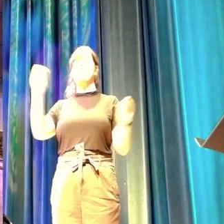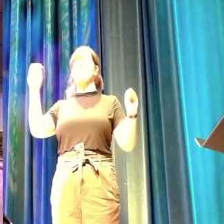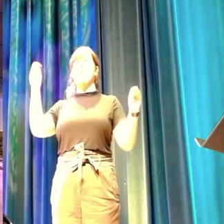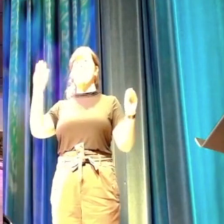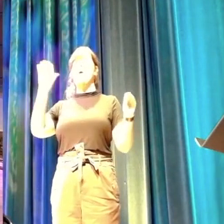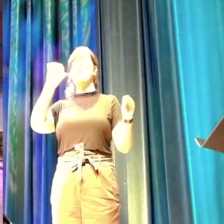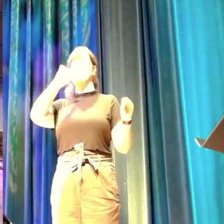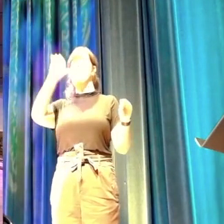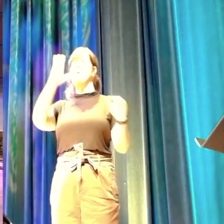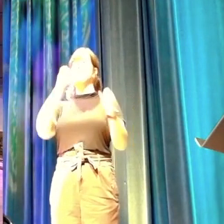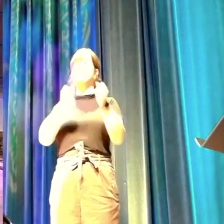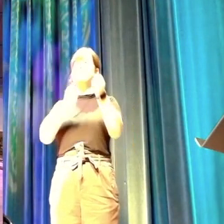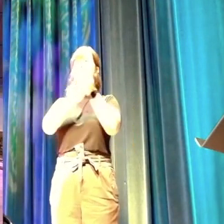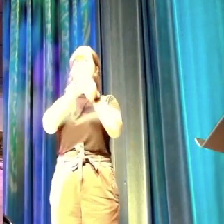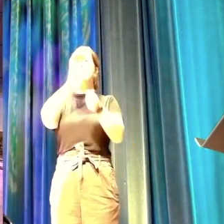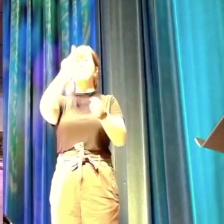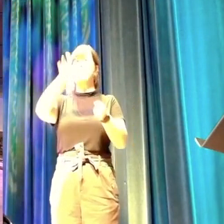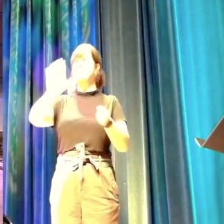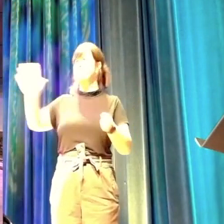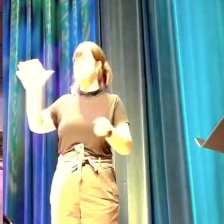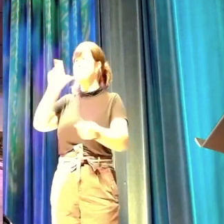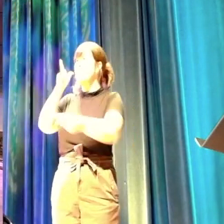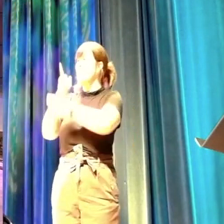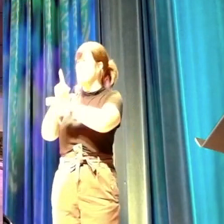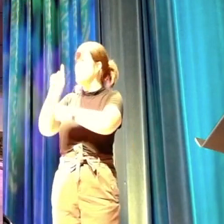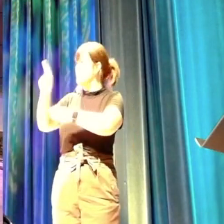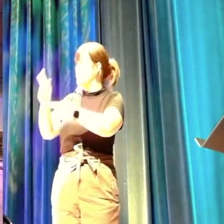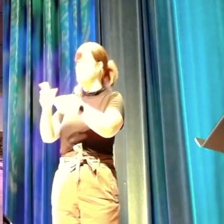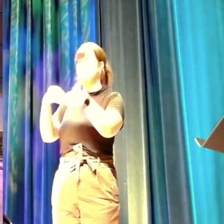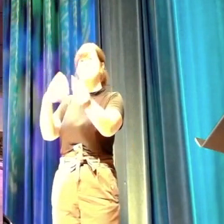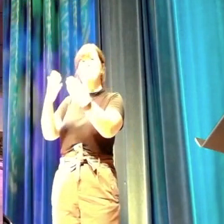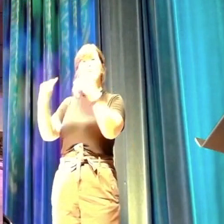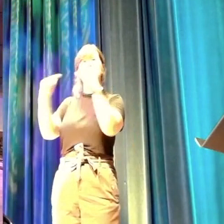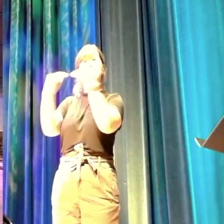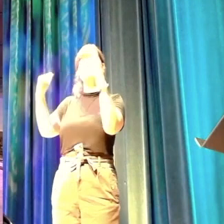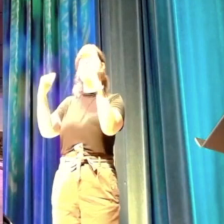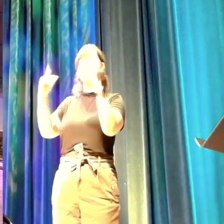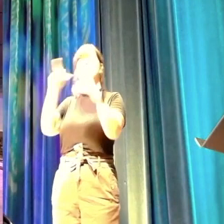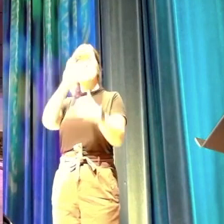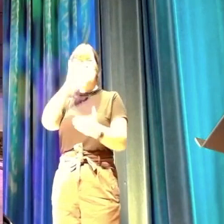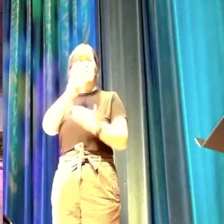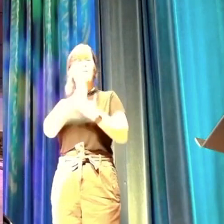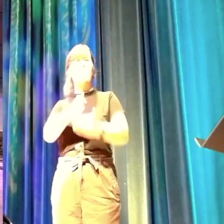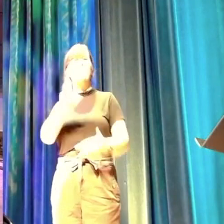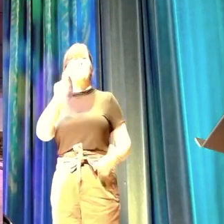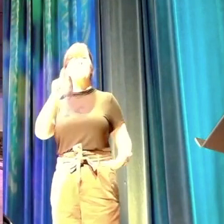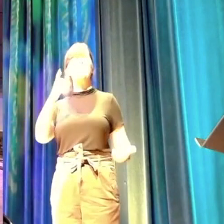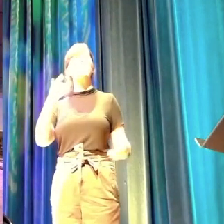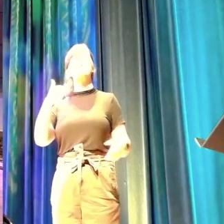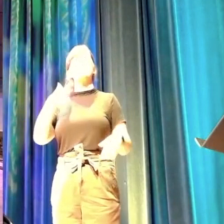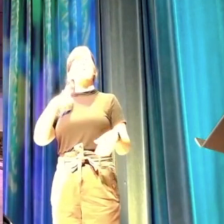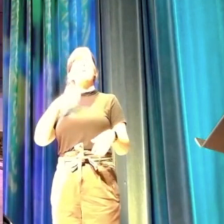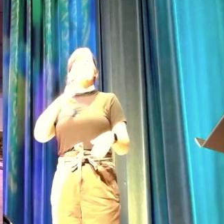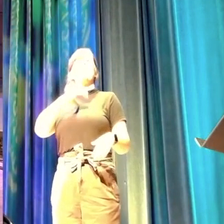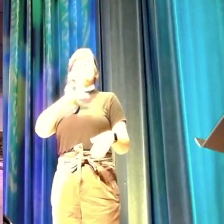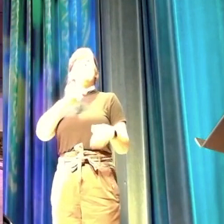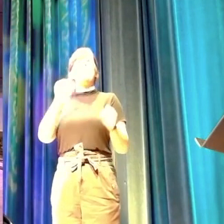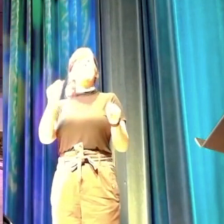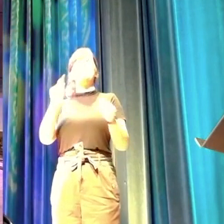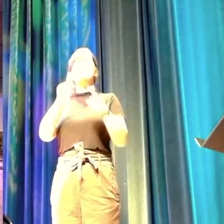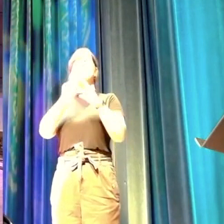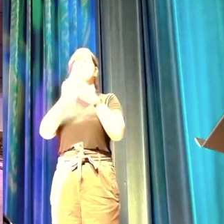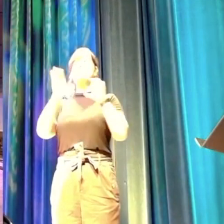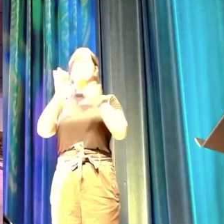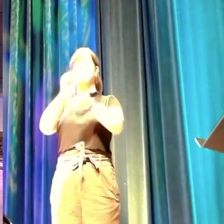speak out, then who's going to help? I have a unique ability to be able to do my work and my